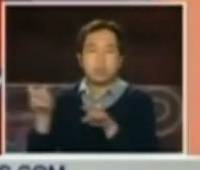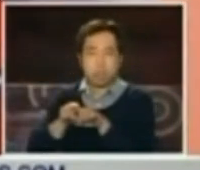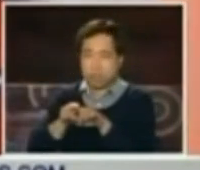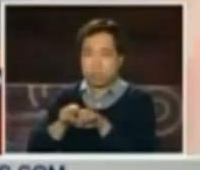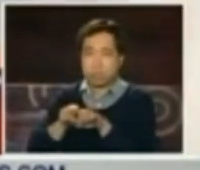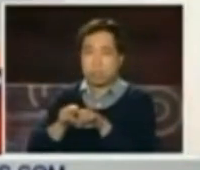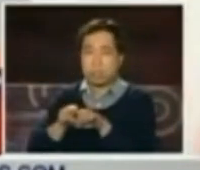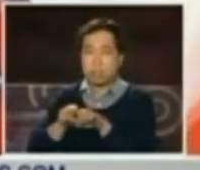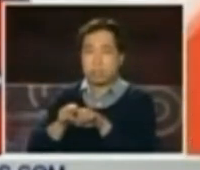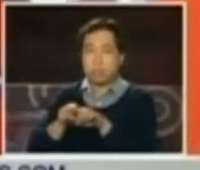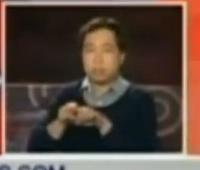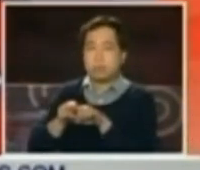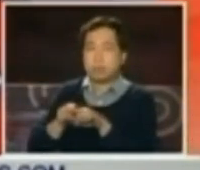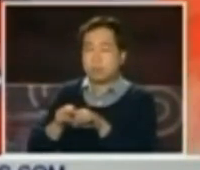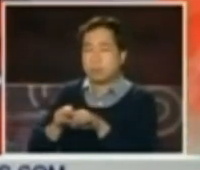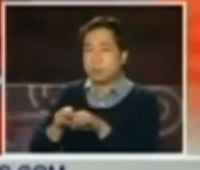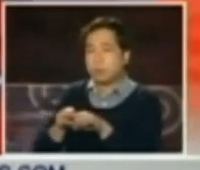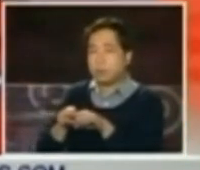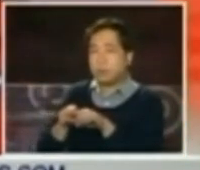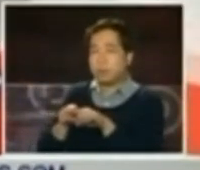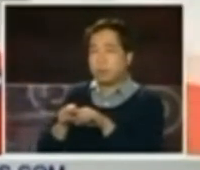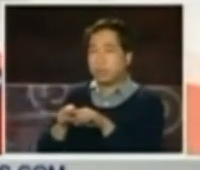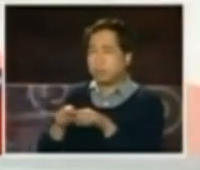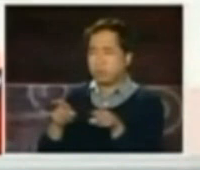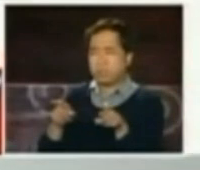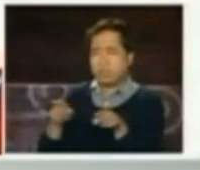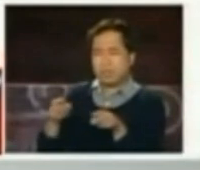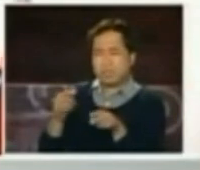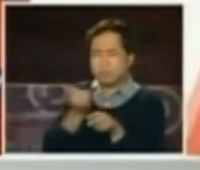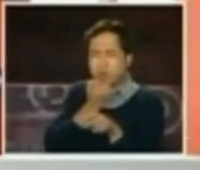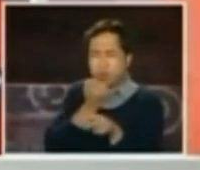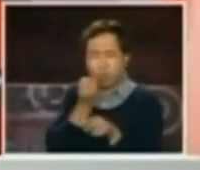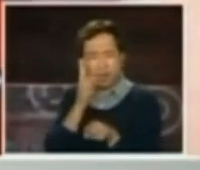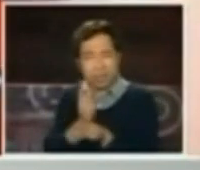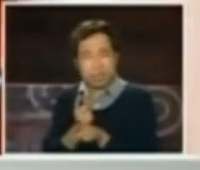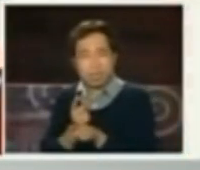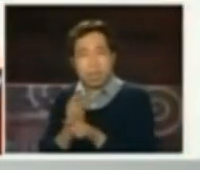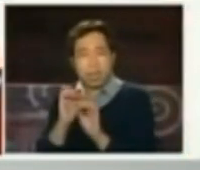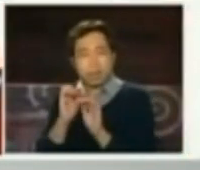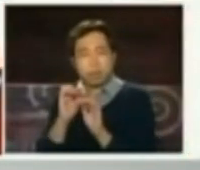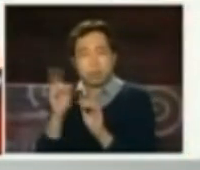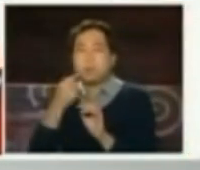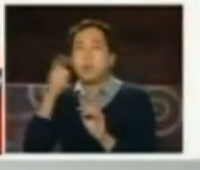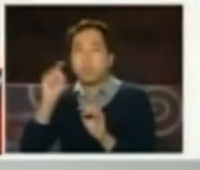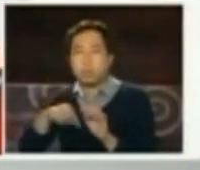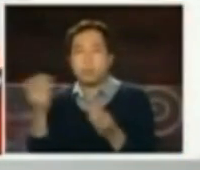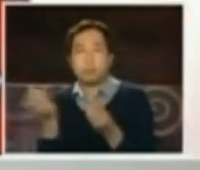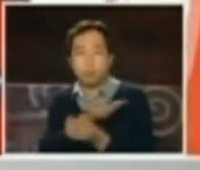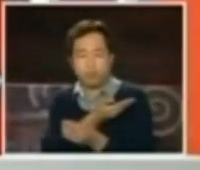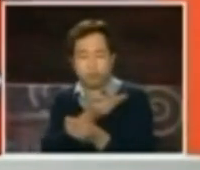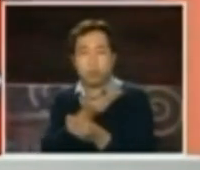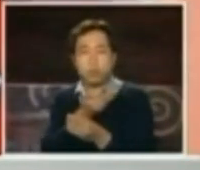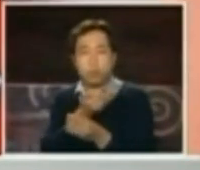that the, Tony, correct me if I'm wrong, that the order to remove, so to speak, the